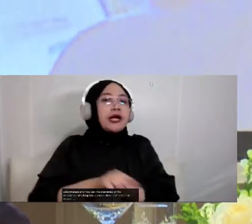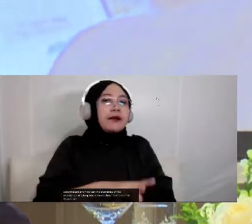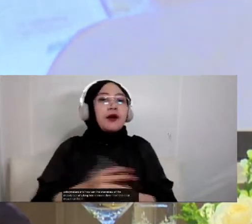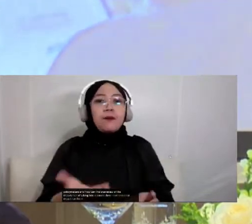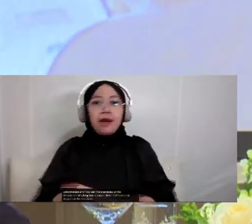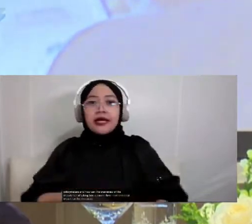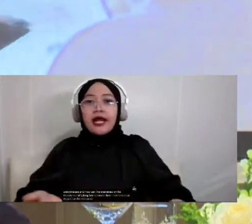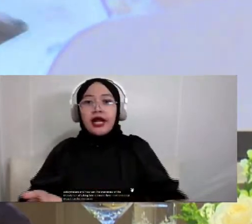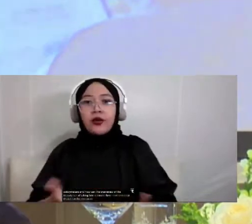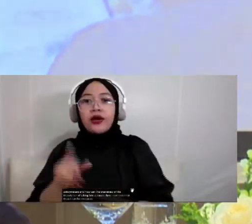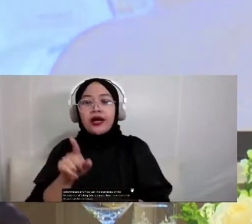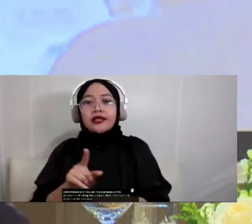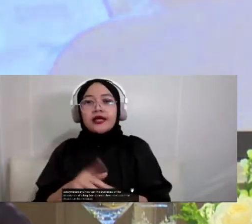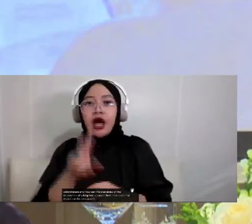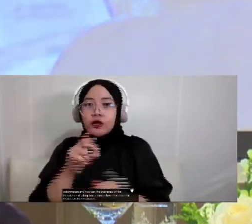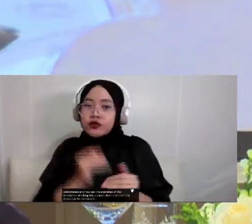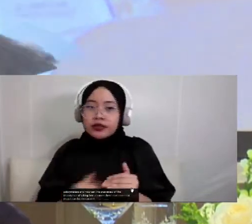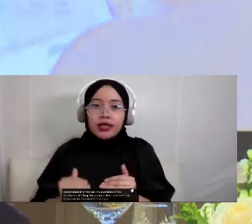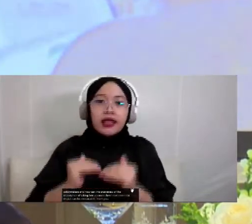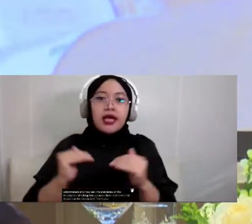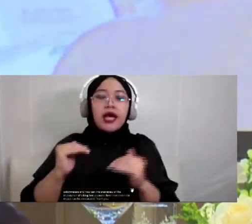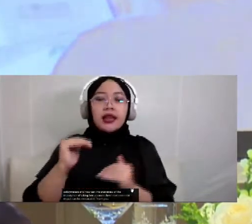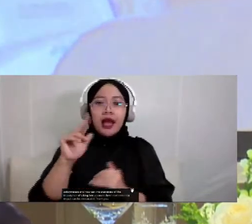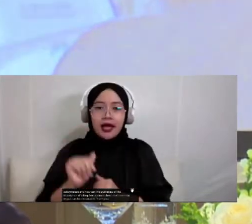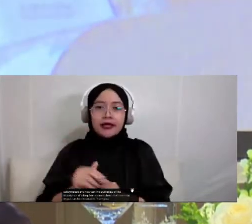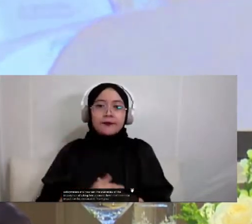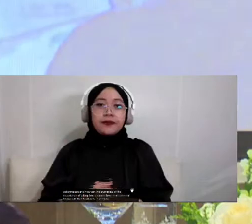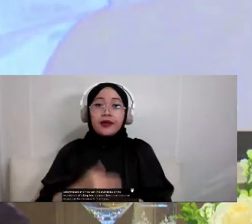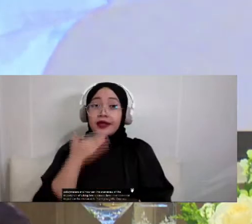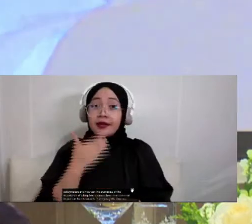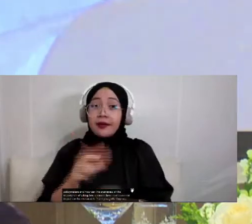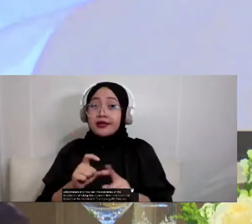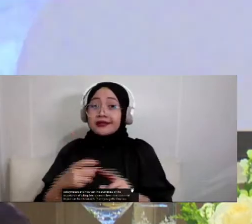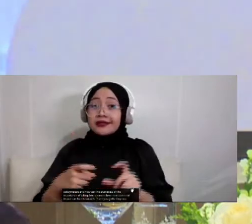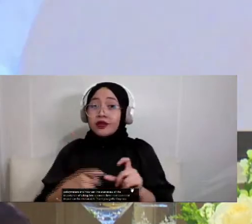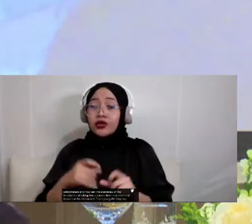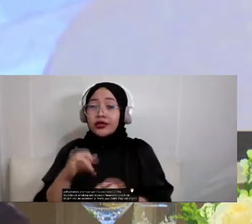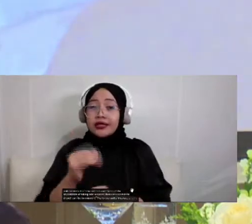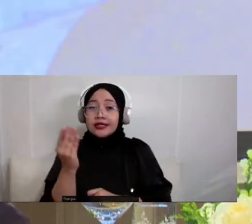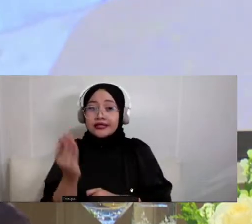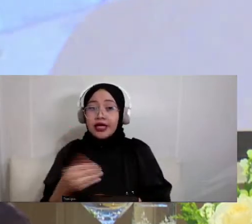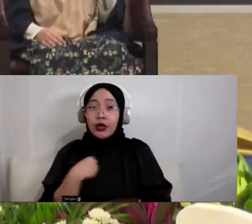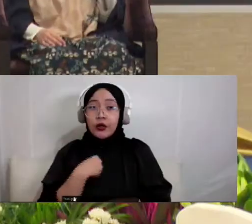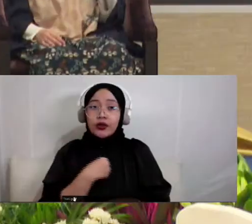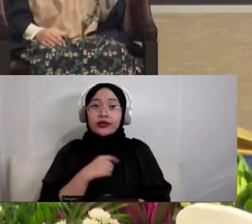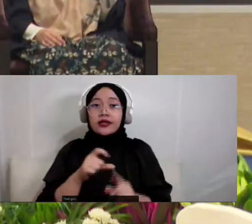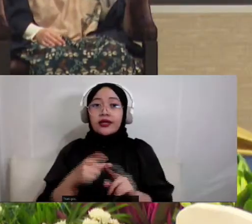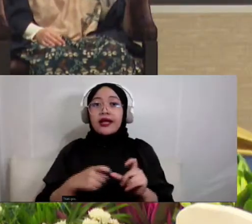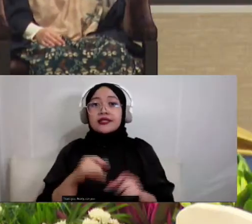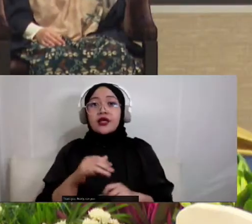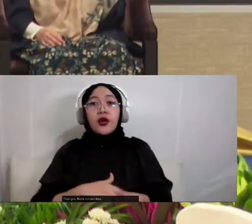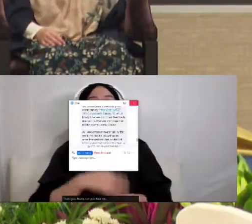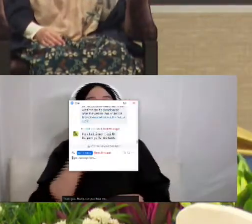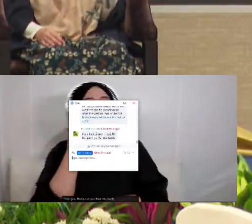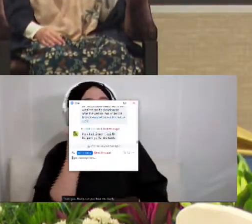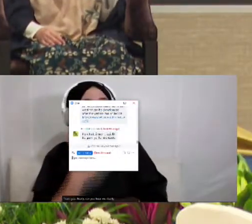increased? Okay, thank you. Dr. Desi. Okay, thank you, Ibu Yuli. Can you hear me